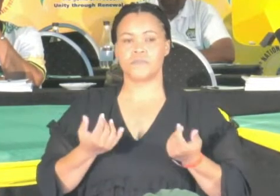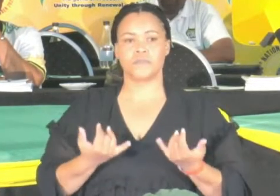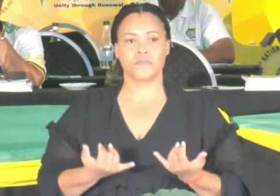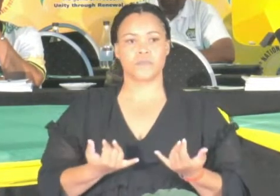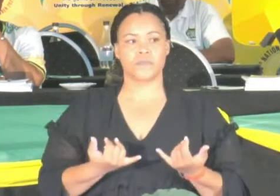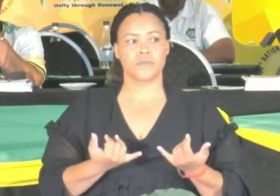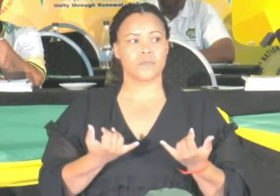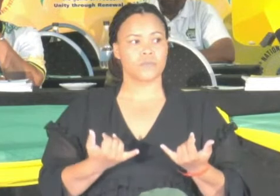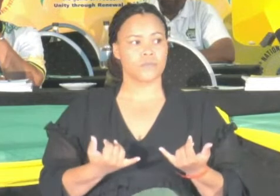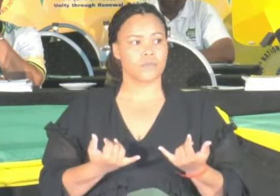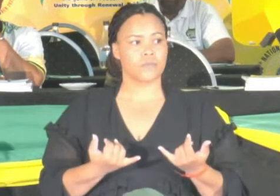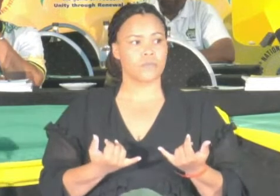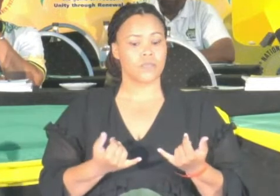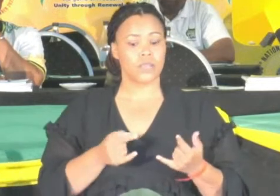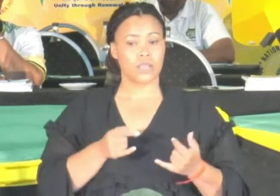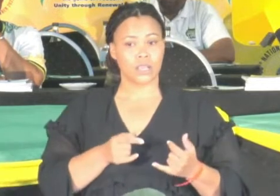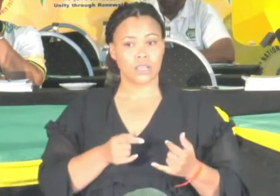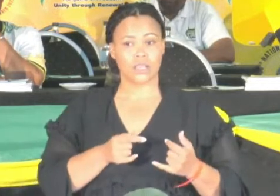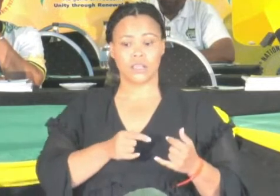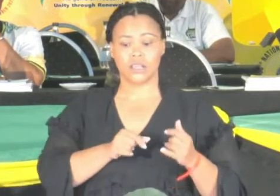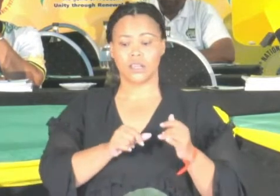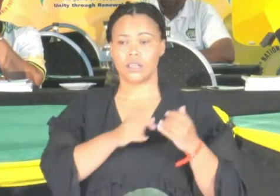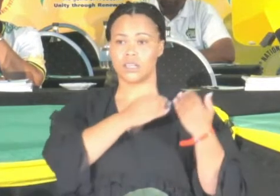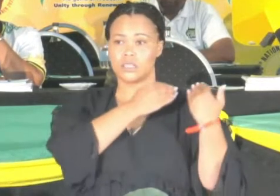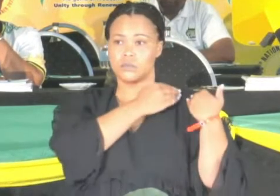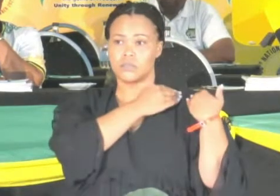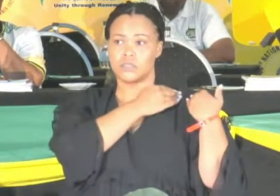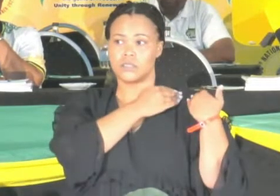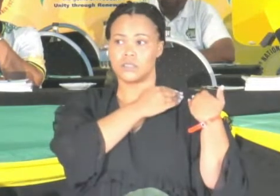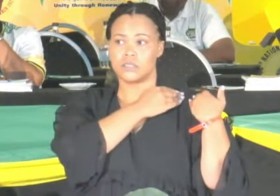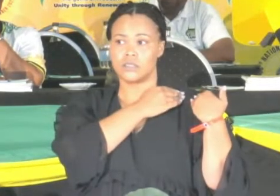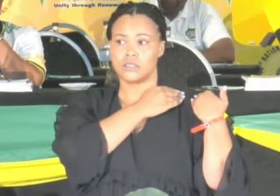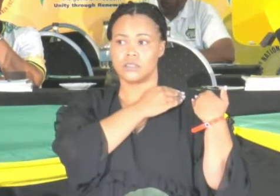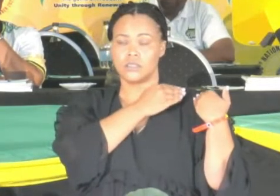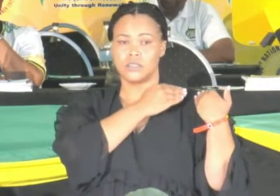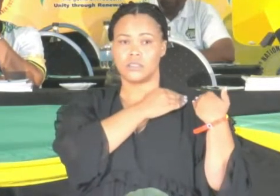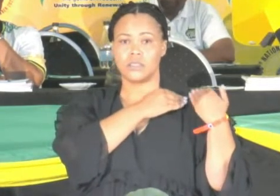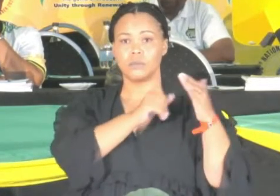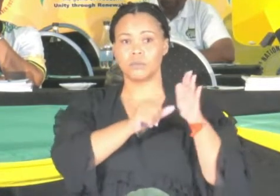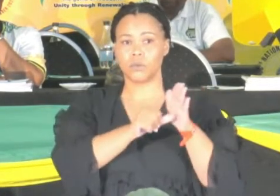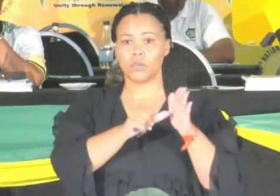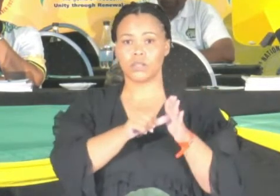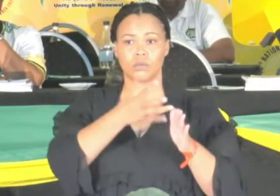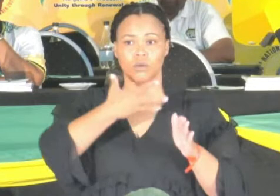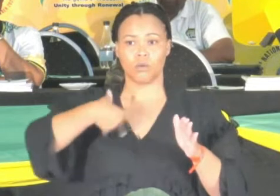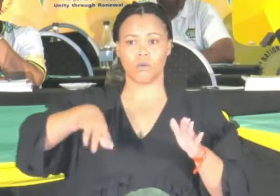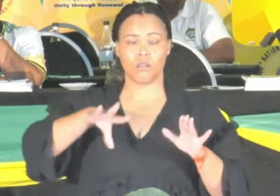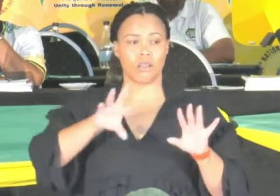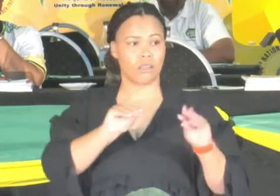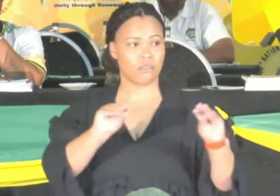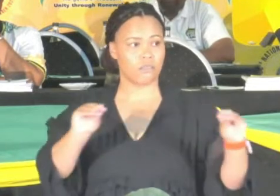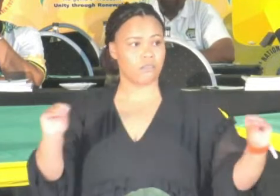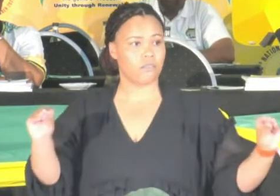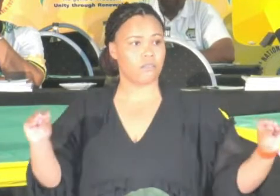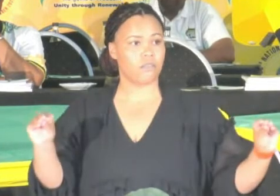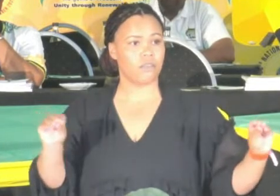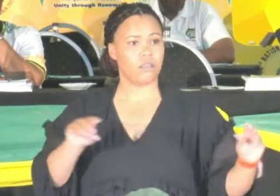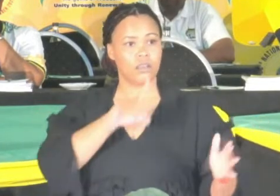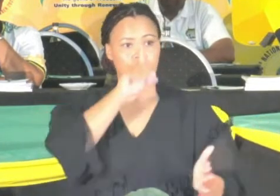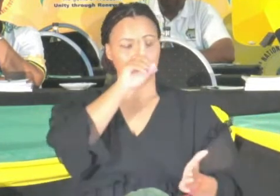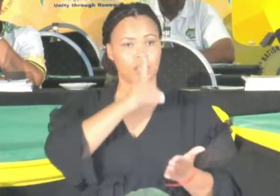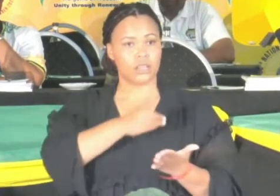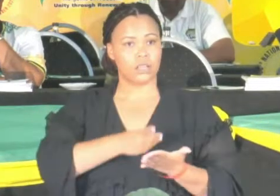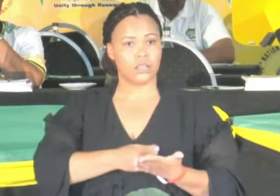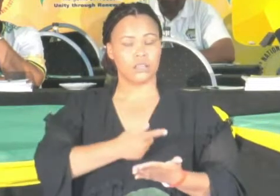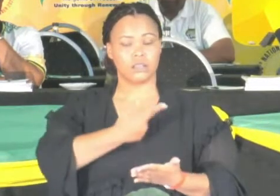This is an important responsibility that we all carry on our shoulders. The decisions that we